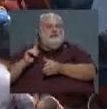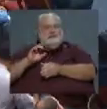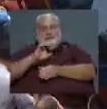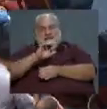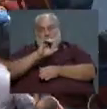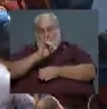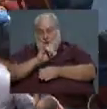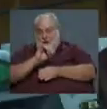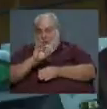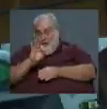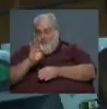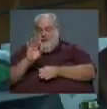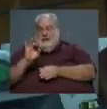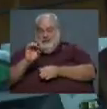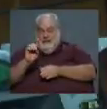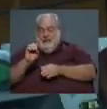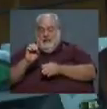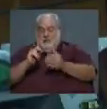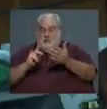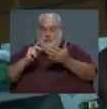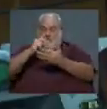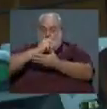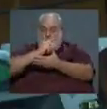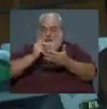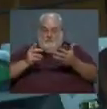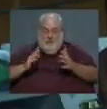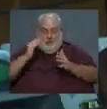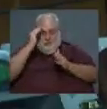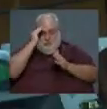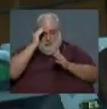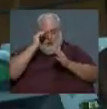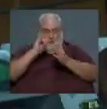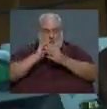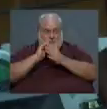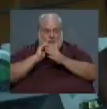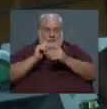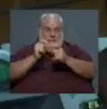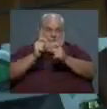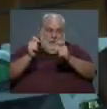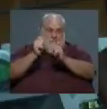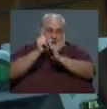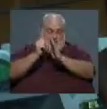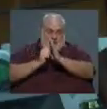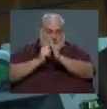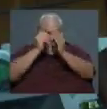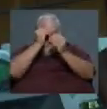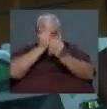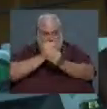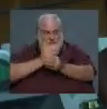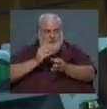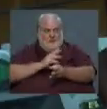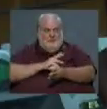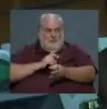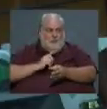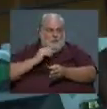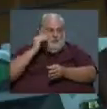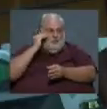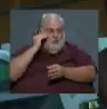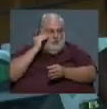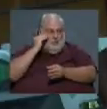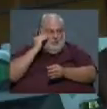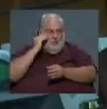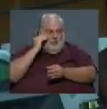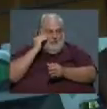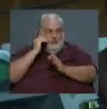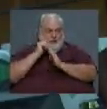CYF did review all these programs. I know we had a big agenda last week while I was gone, so I just want to let the board know that if